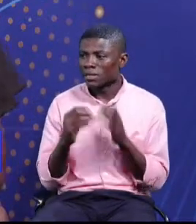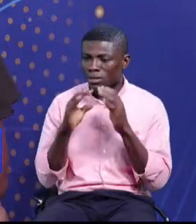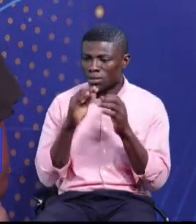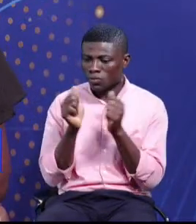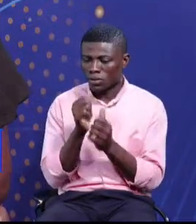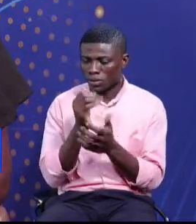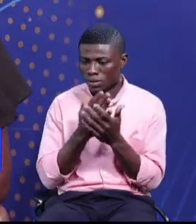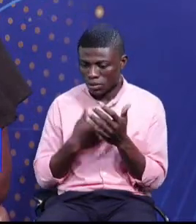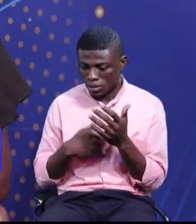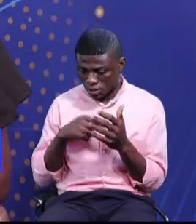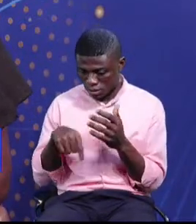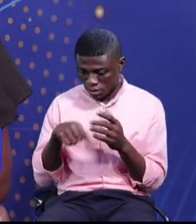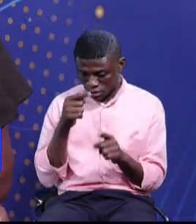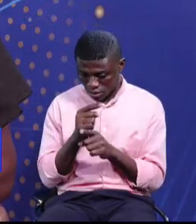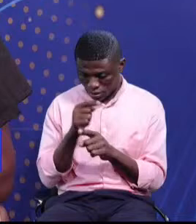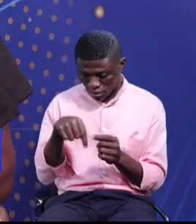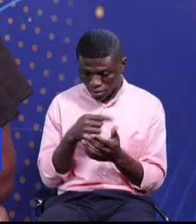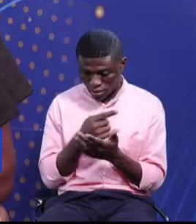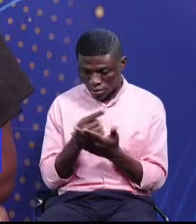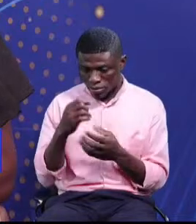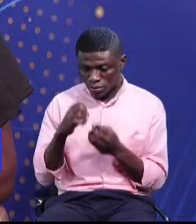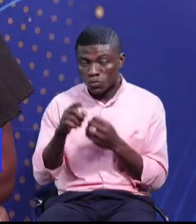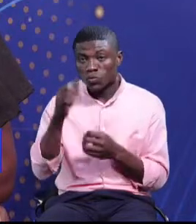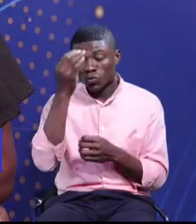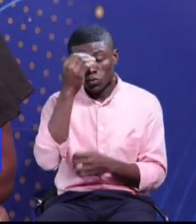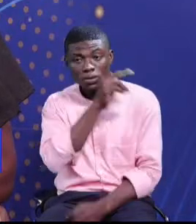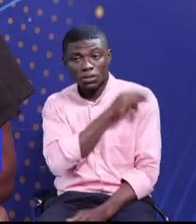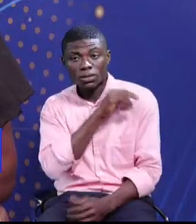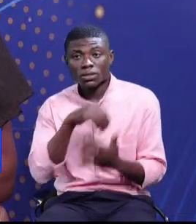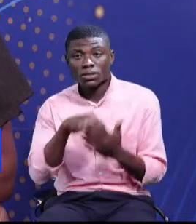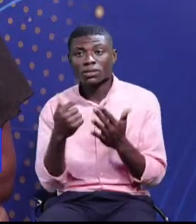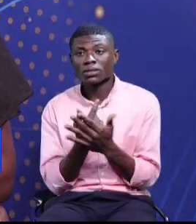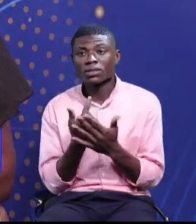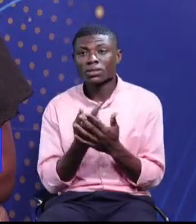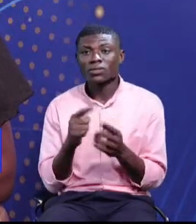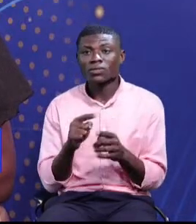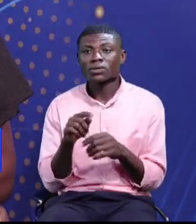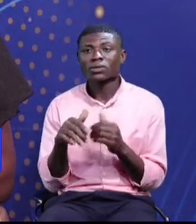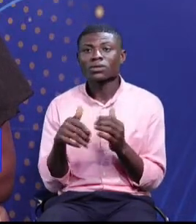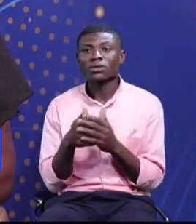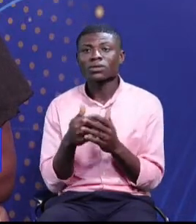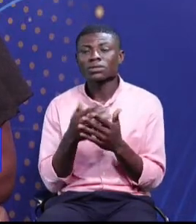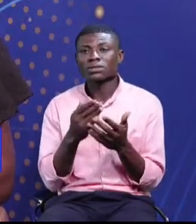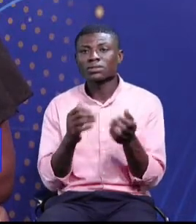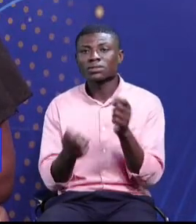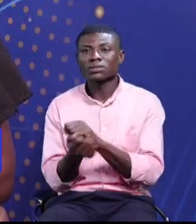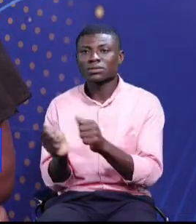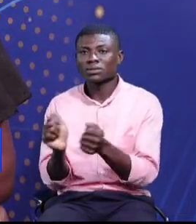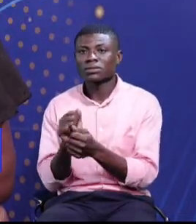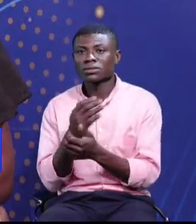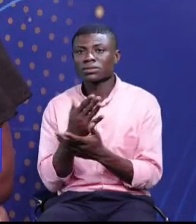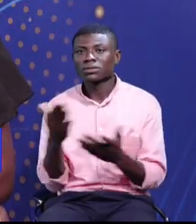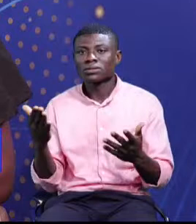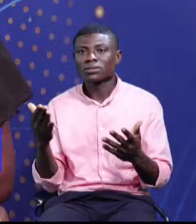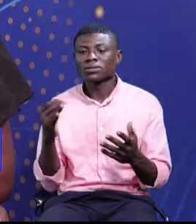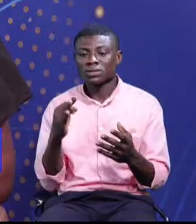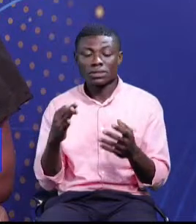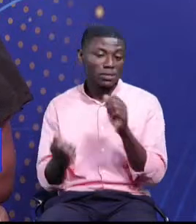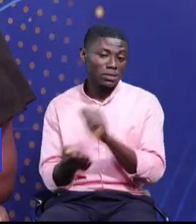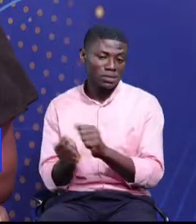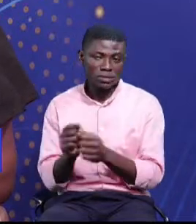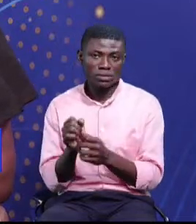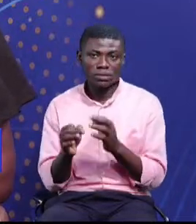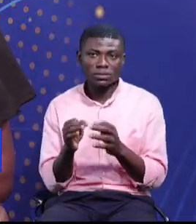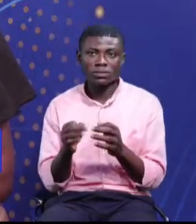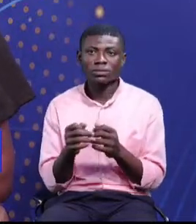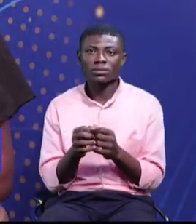with somebody just this weekend, and he was like, Nadia, you know, in Ghana, it's like when the pendulum swings, it swings far. Like if